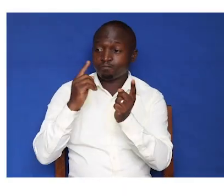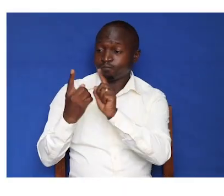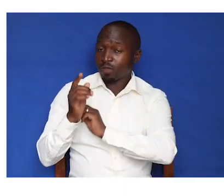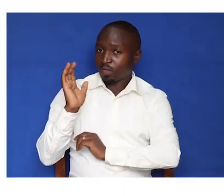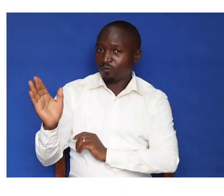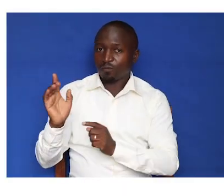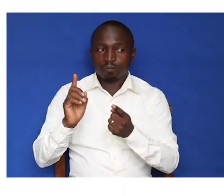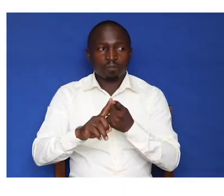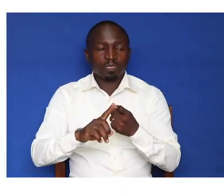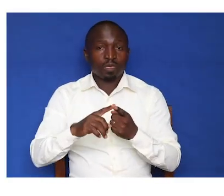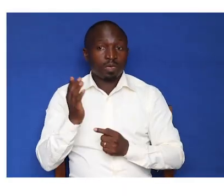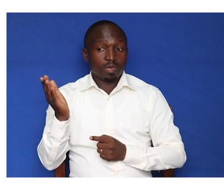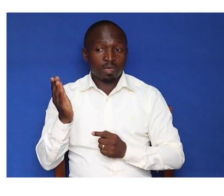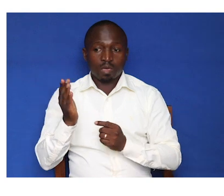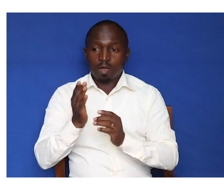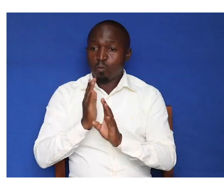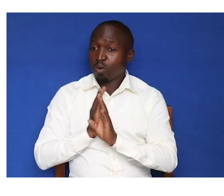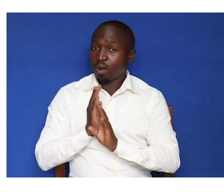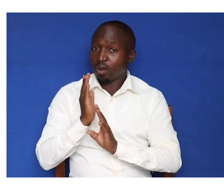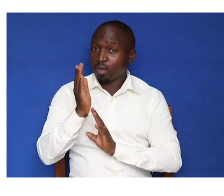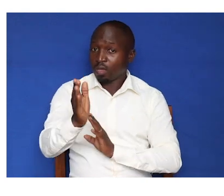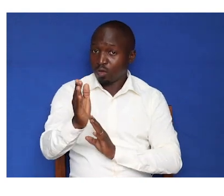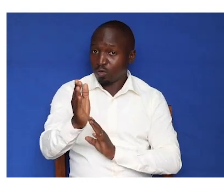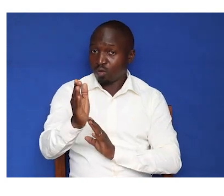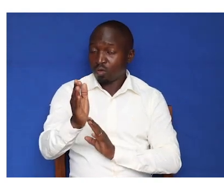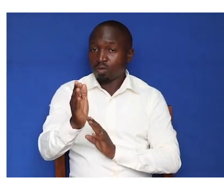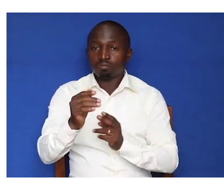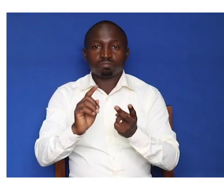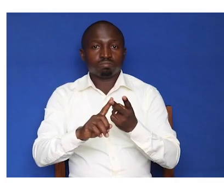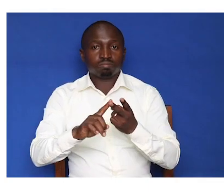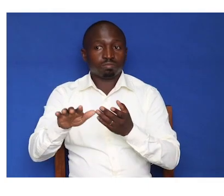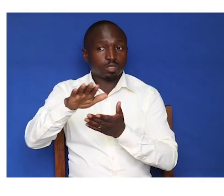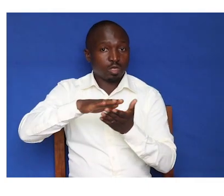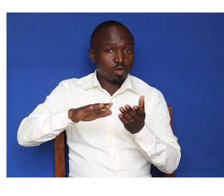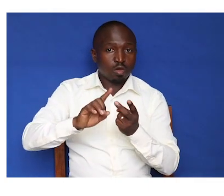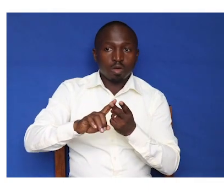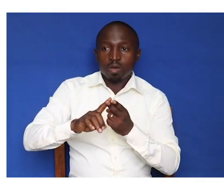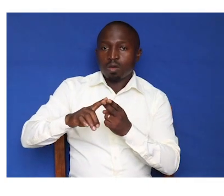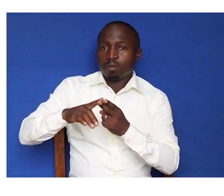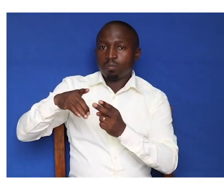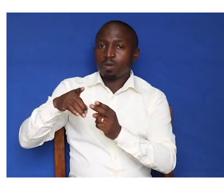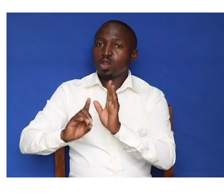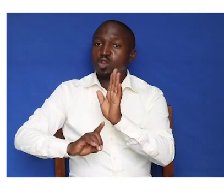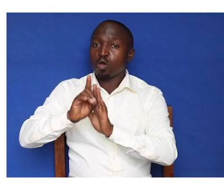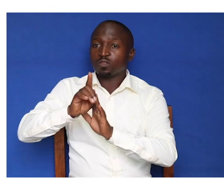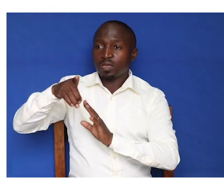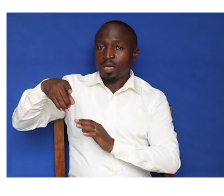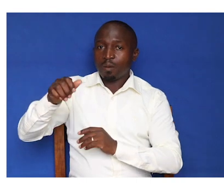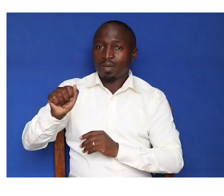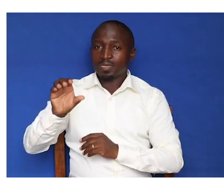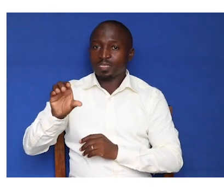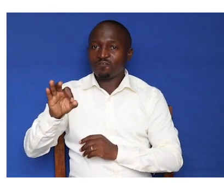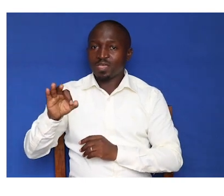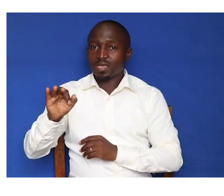the direction occupied by the North Pacific current. As you can look on the world map